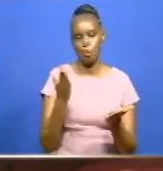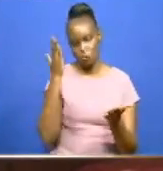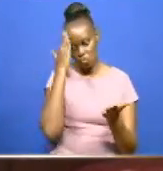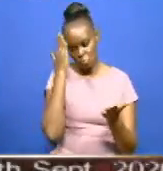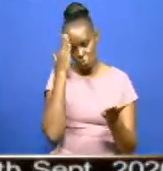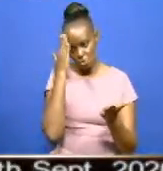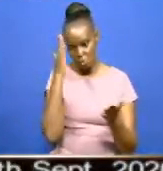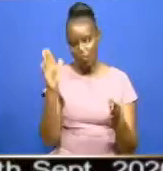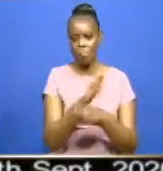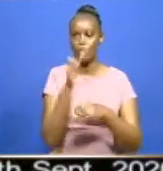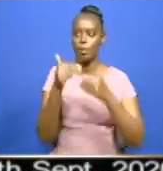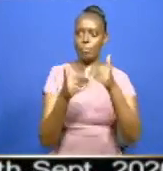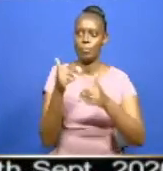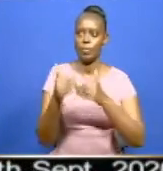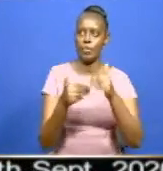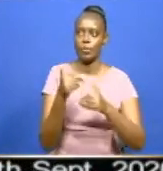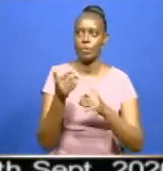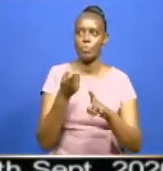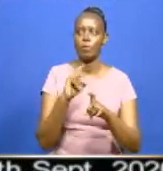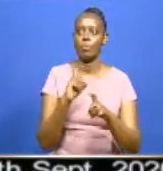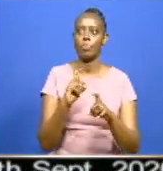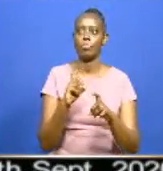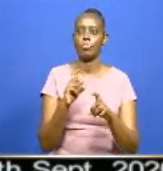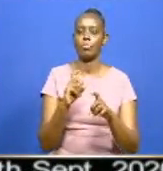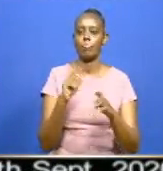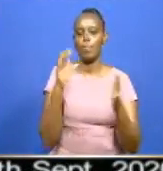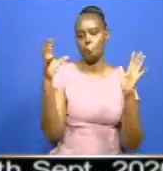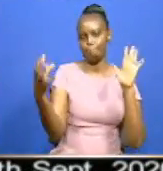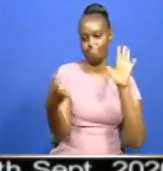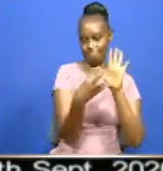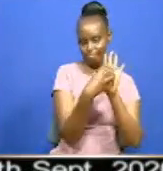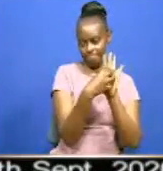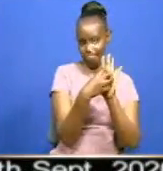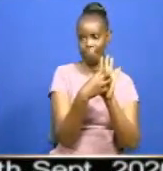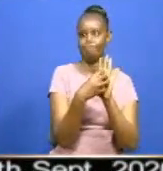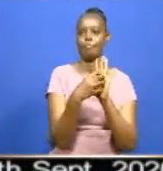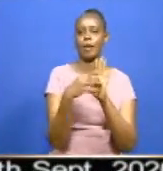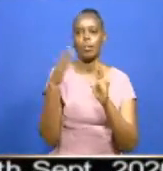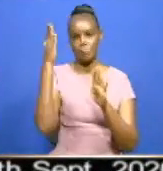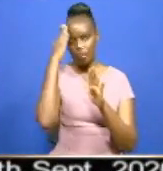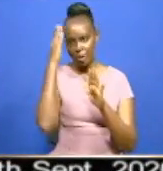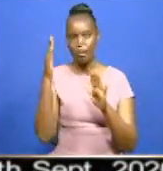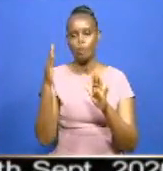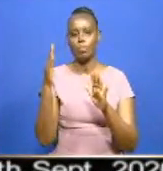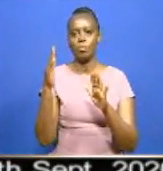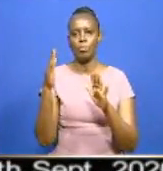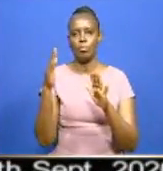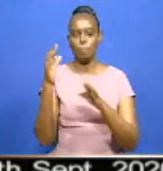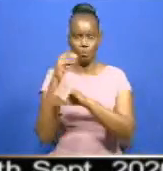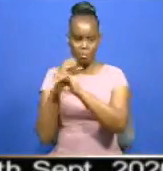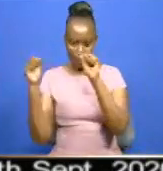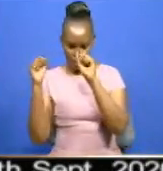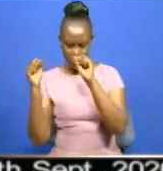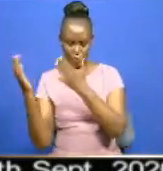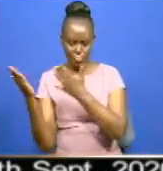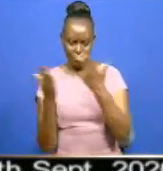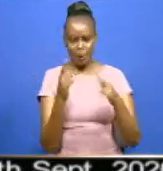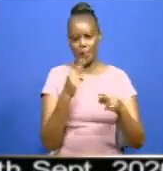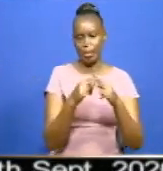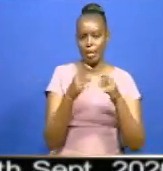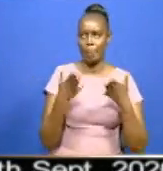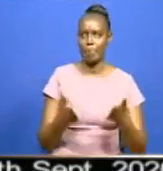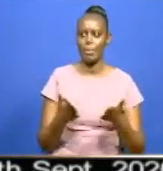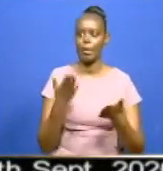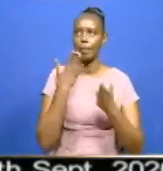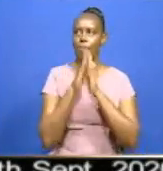the whole process from advertising to the head of state putting the name here. And I really want